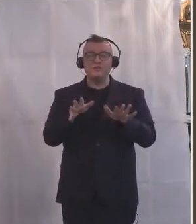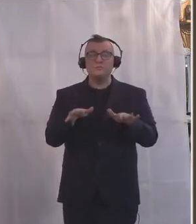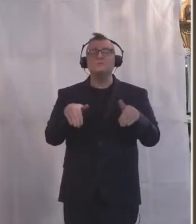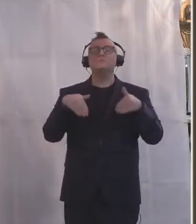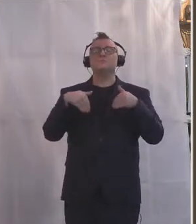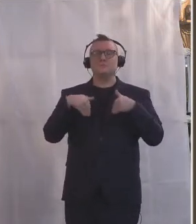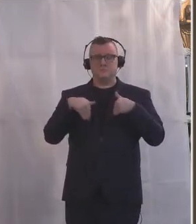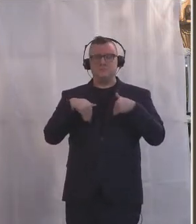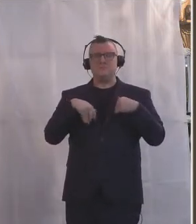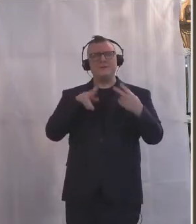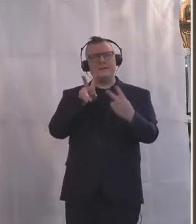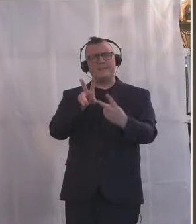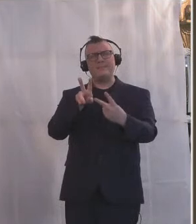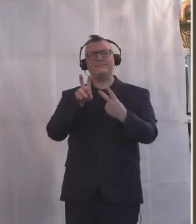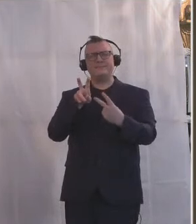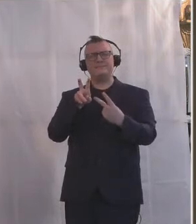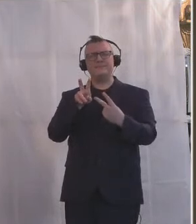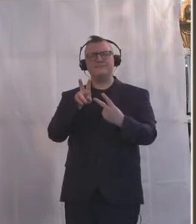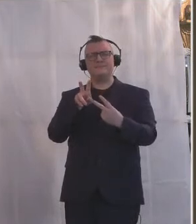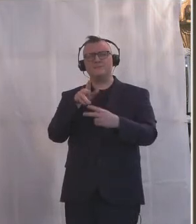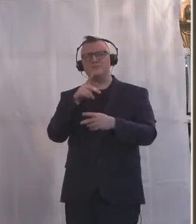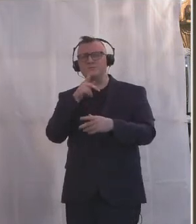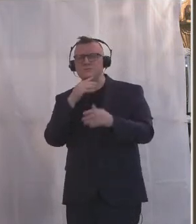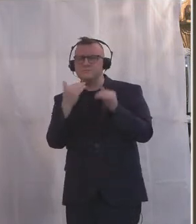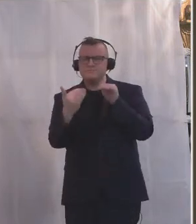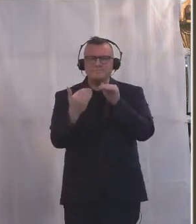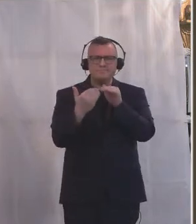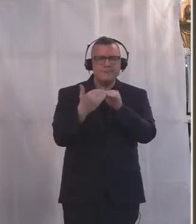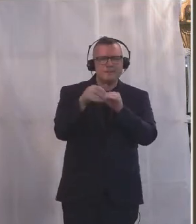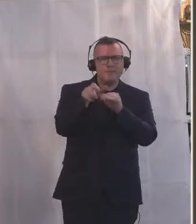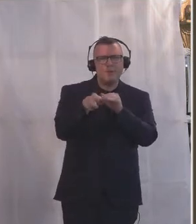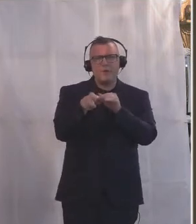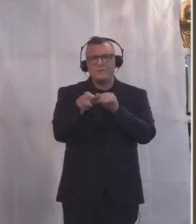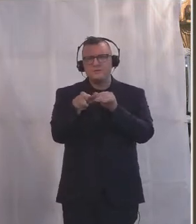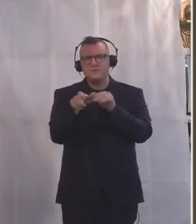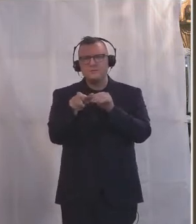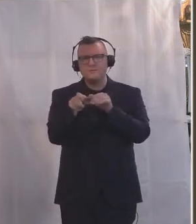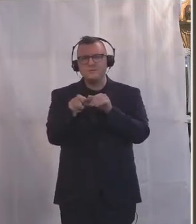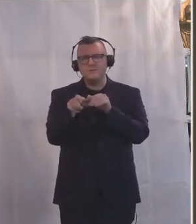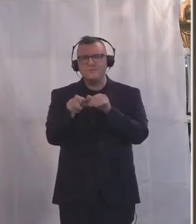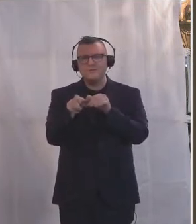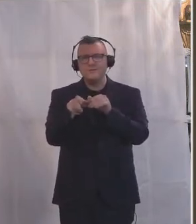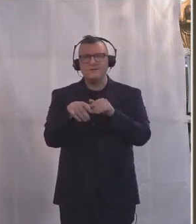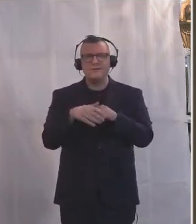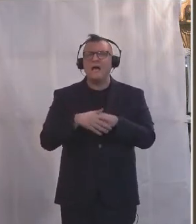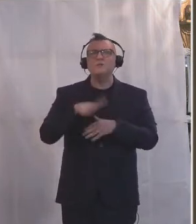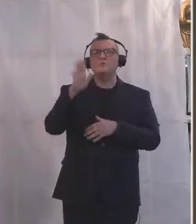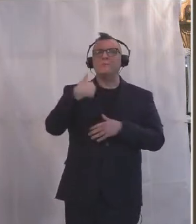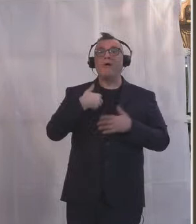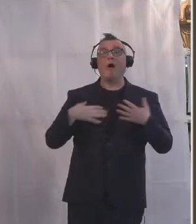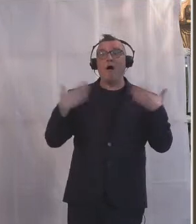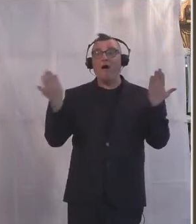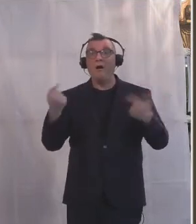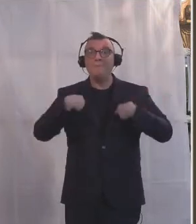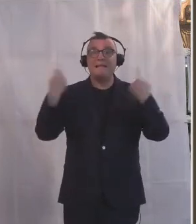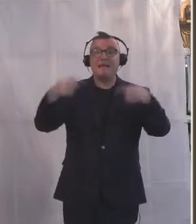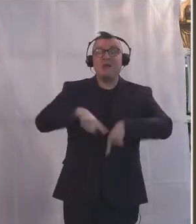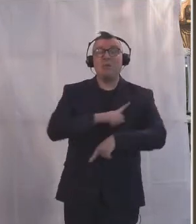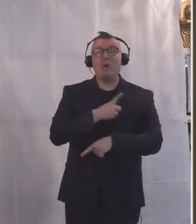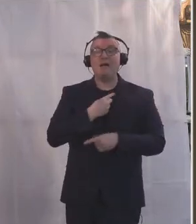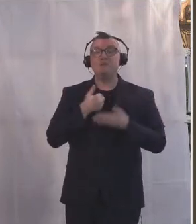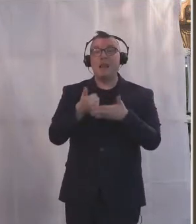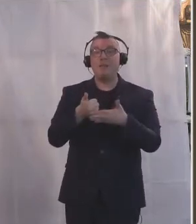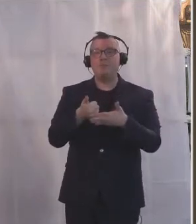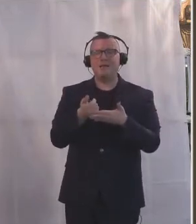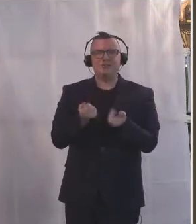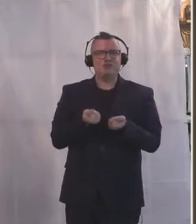listen, you need to tune in to somebody. Not to say, I am coming to help you and control the